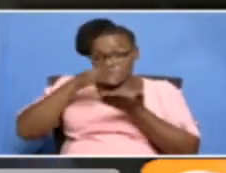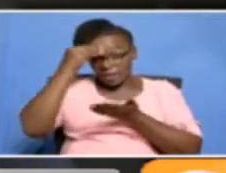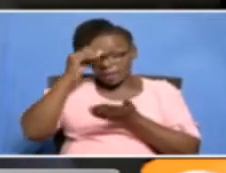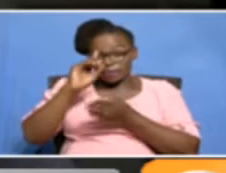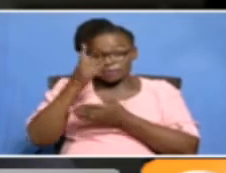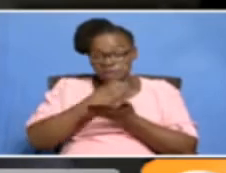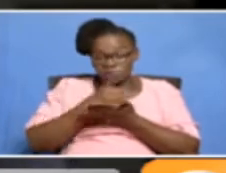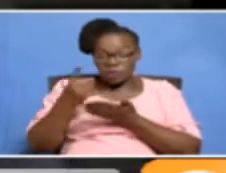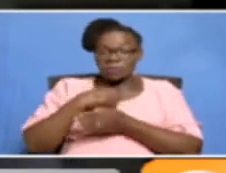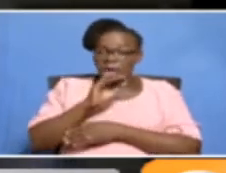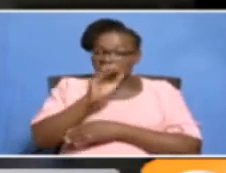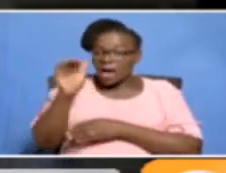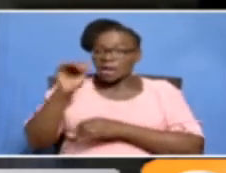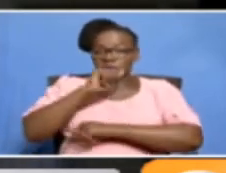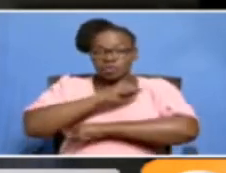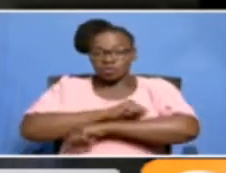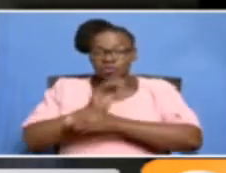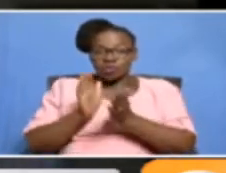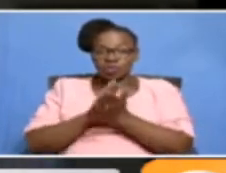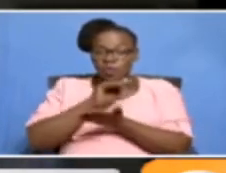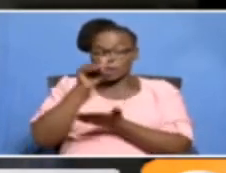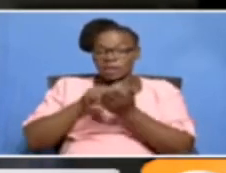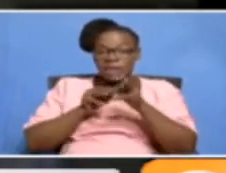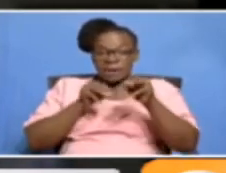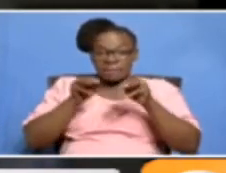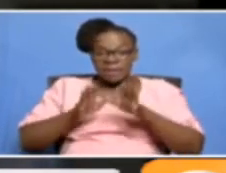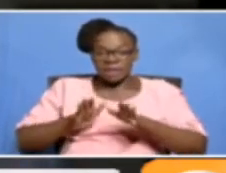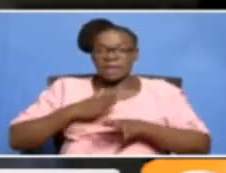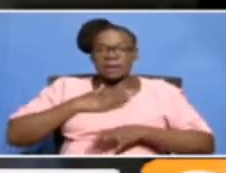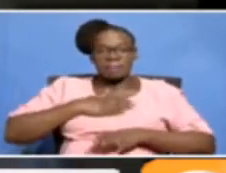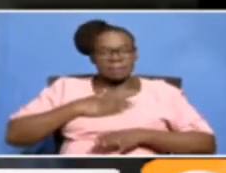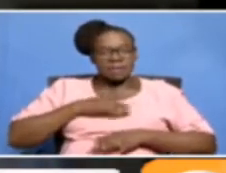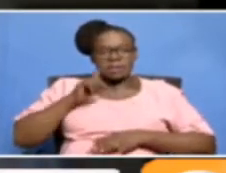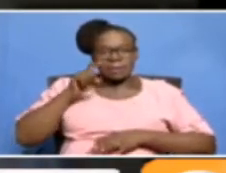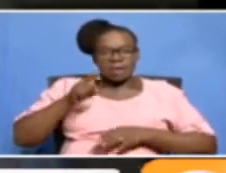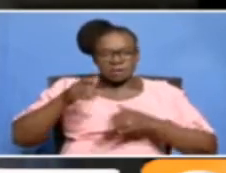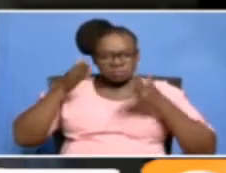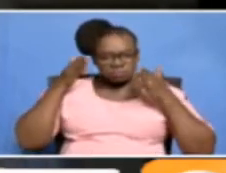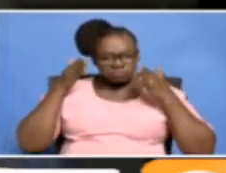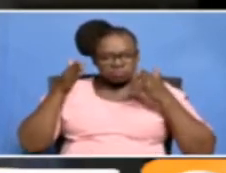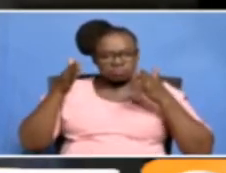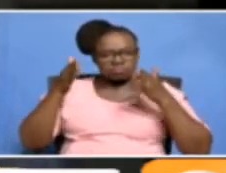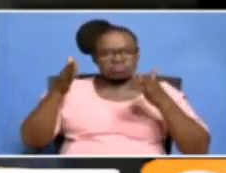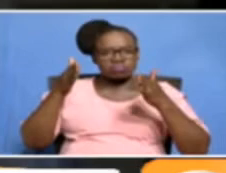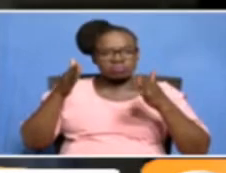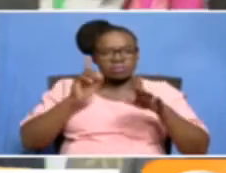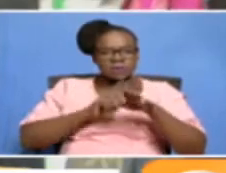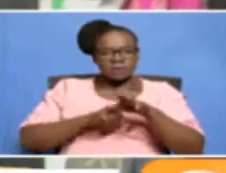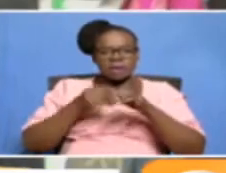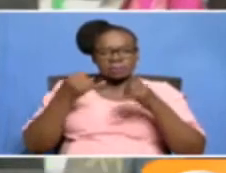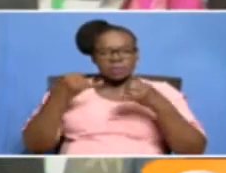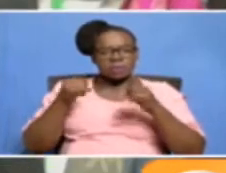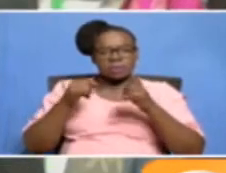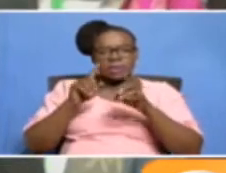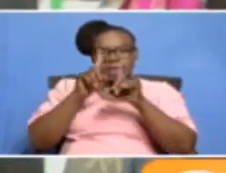asking schools and the centre managers to be more vigilant in enforcing examination